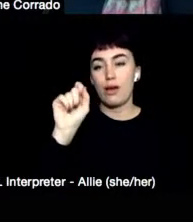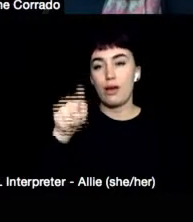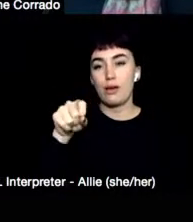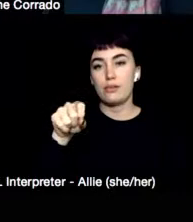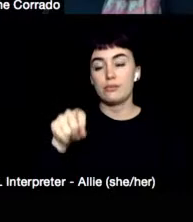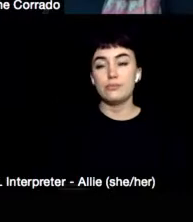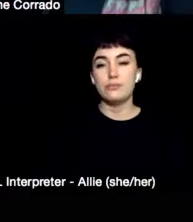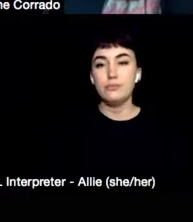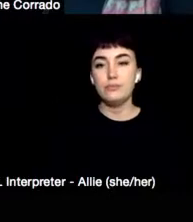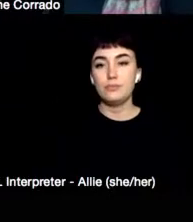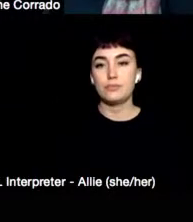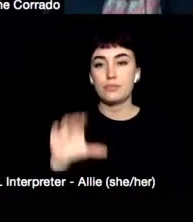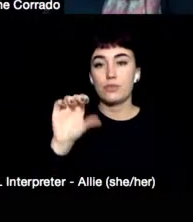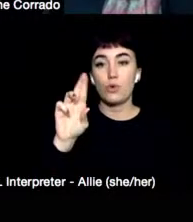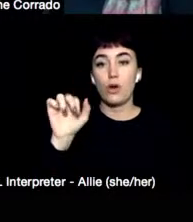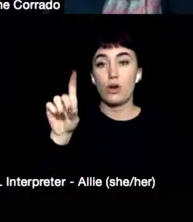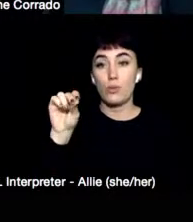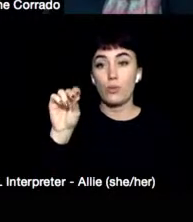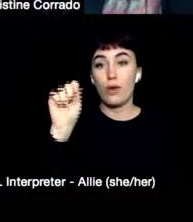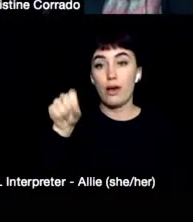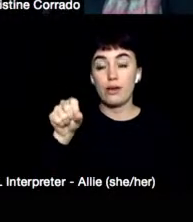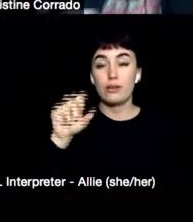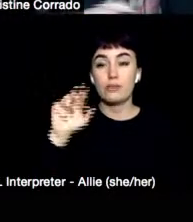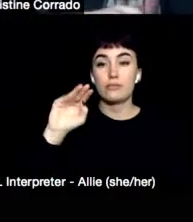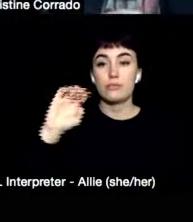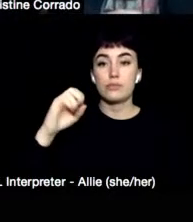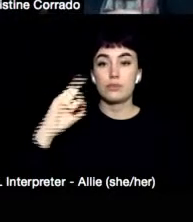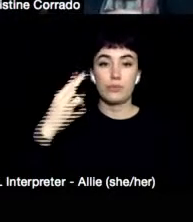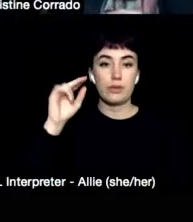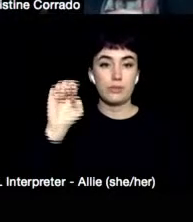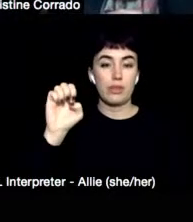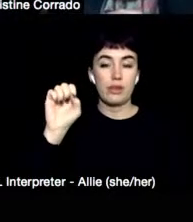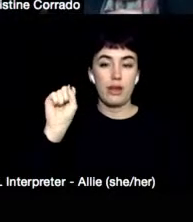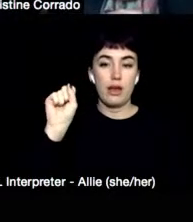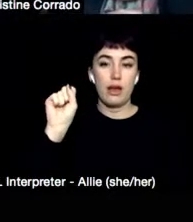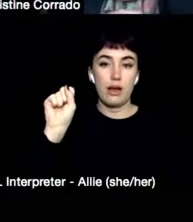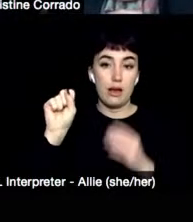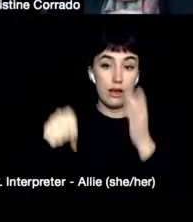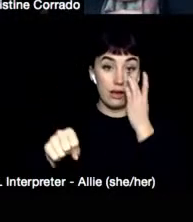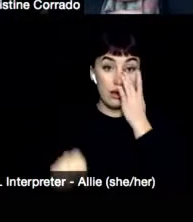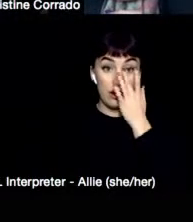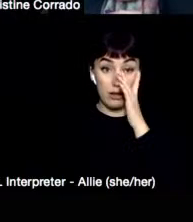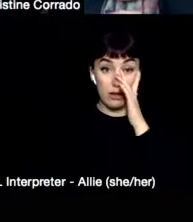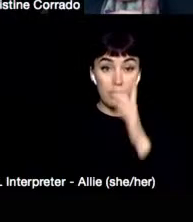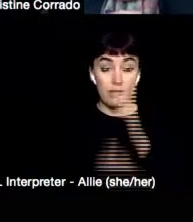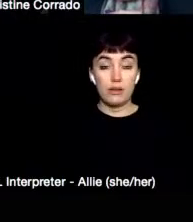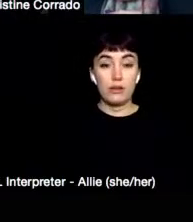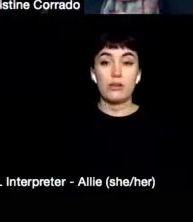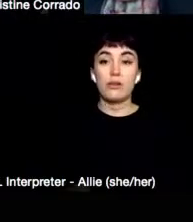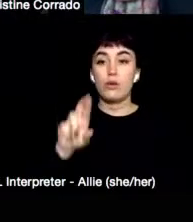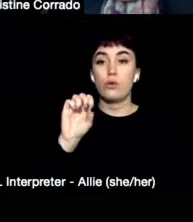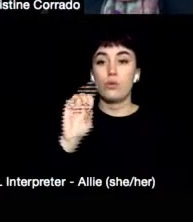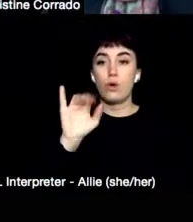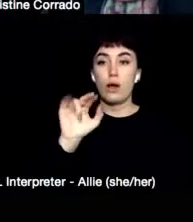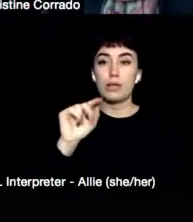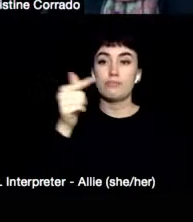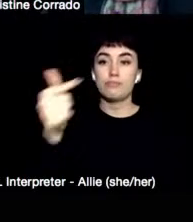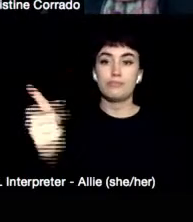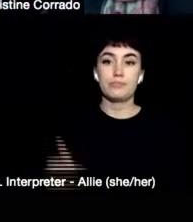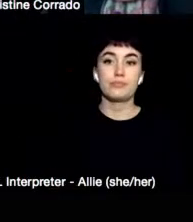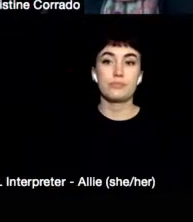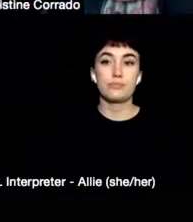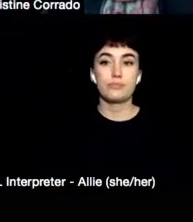Aye. Councilmember Corrado, Aye. Supervisor Mealy. Aye. Robin, the next matter, please.